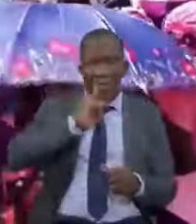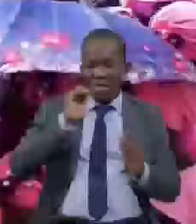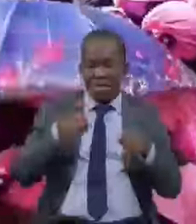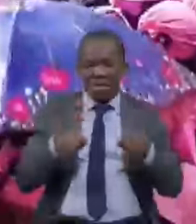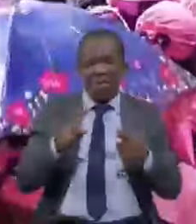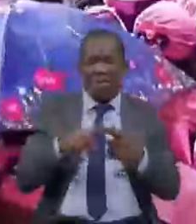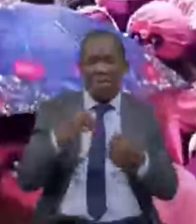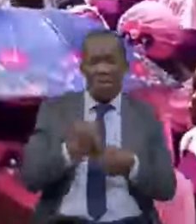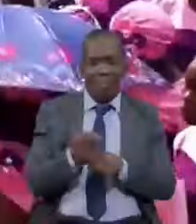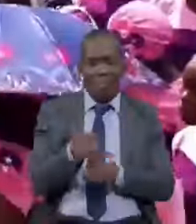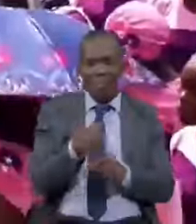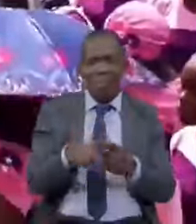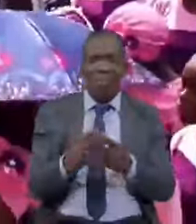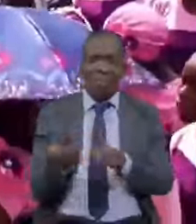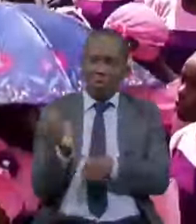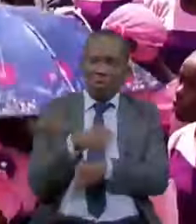overcome.